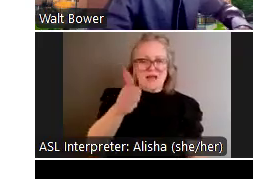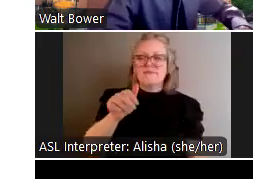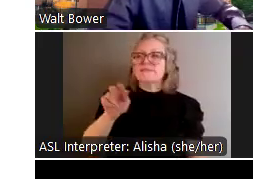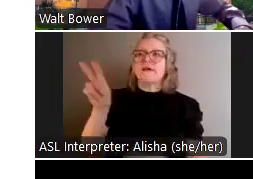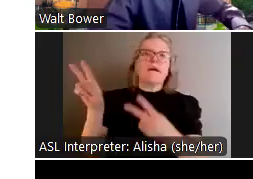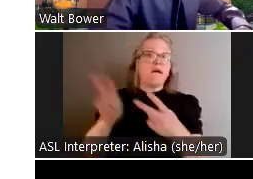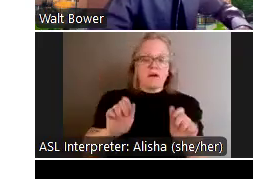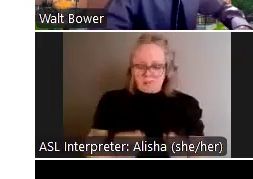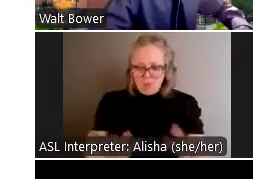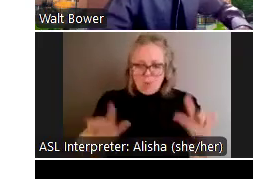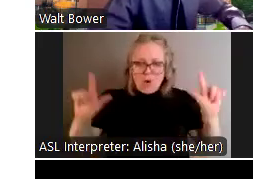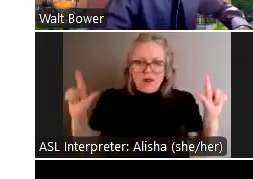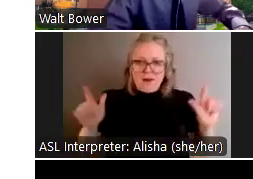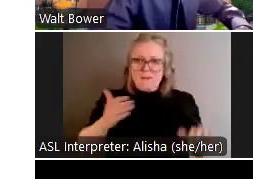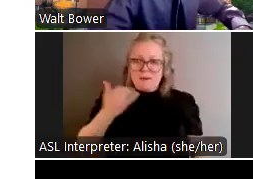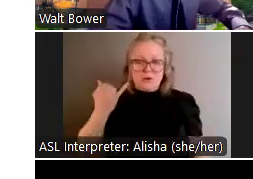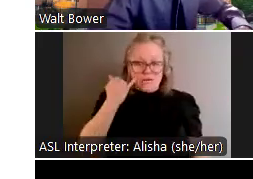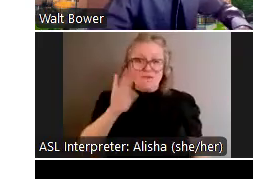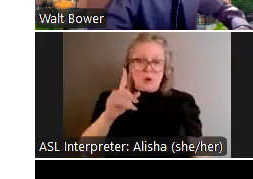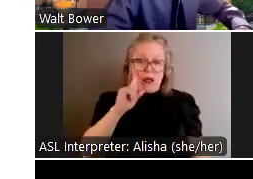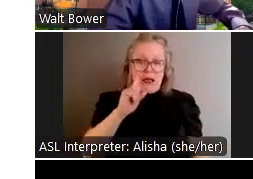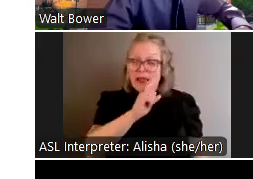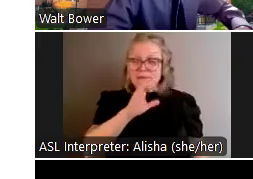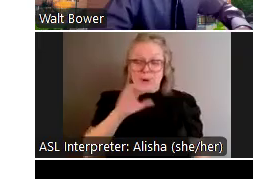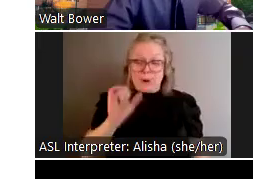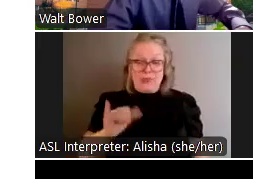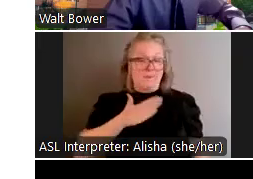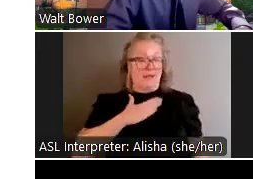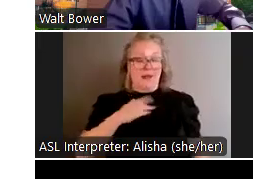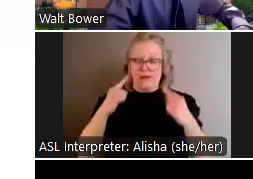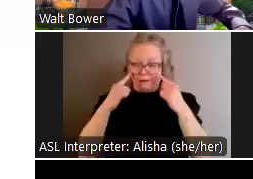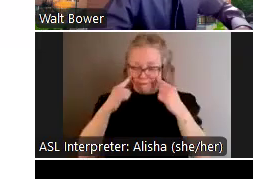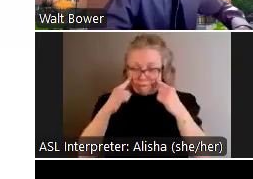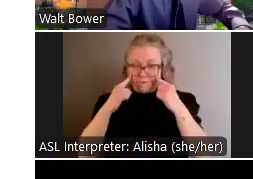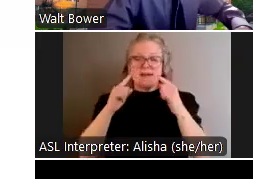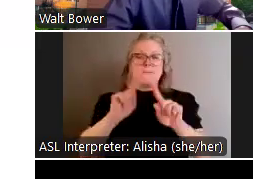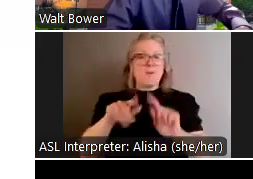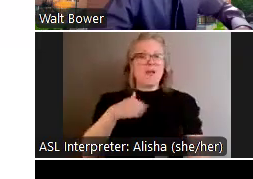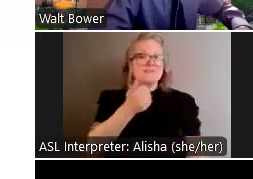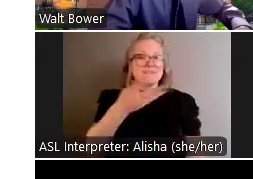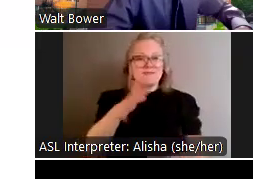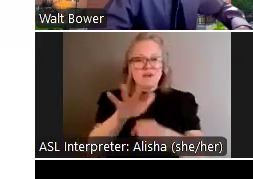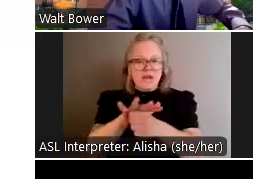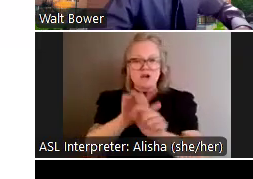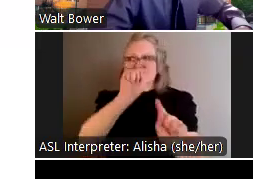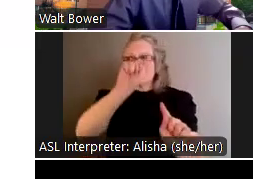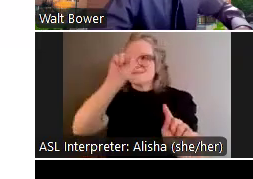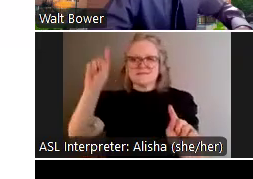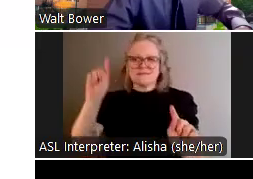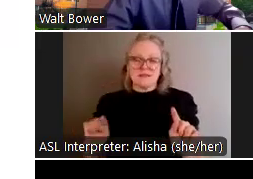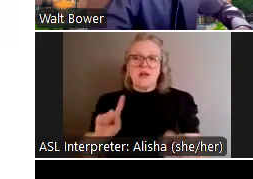computer so that you can see it if your eyes are old like mine. But we do have several areas that